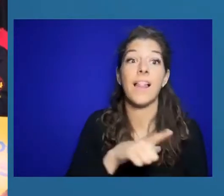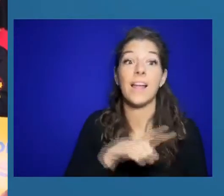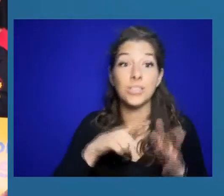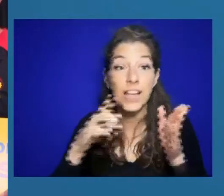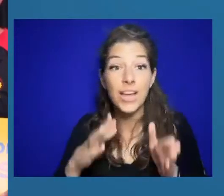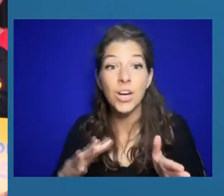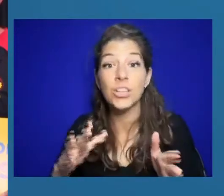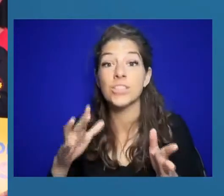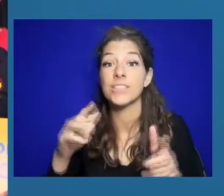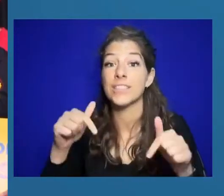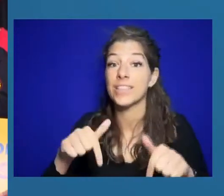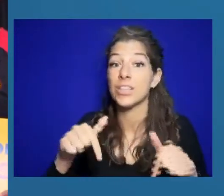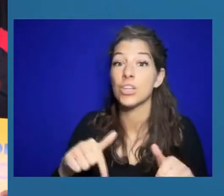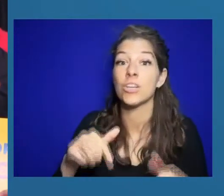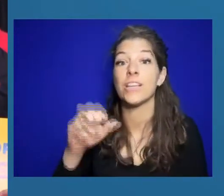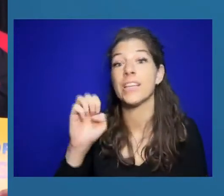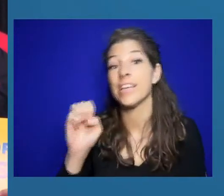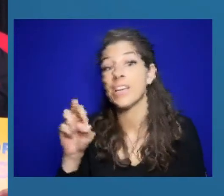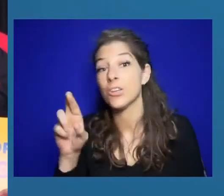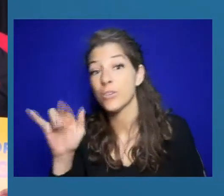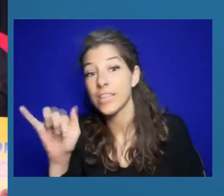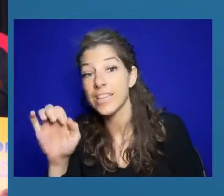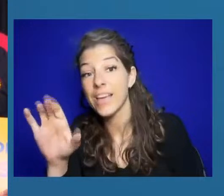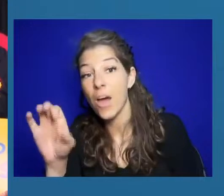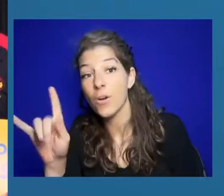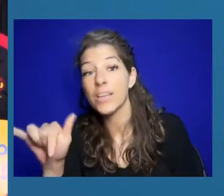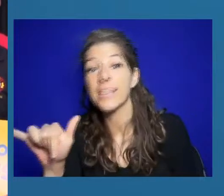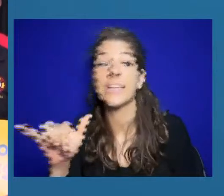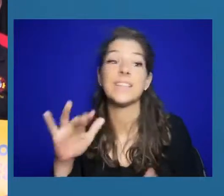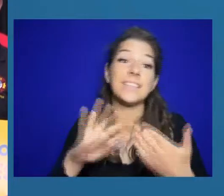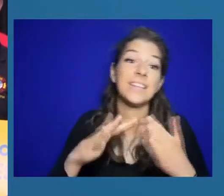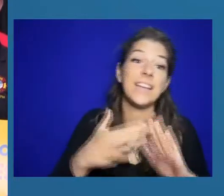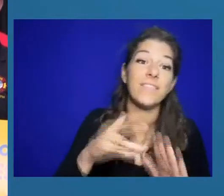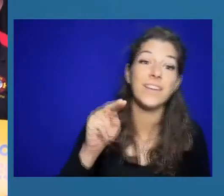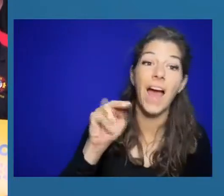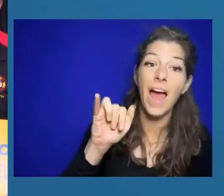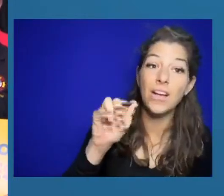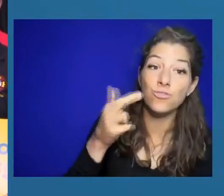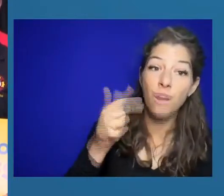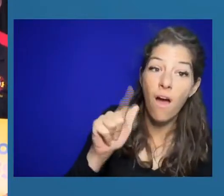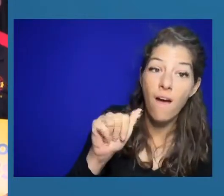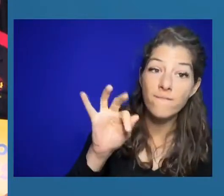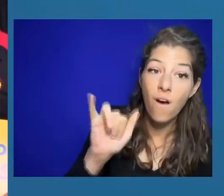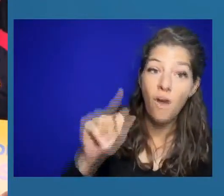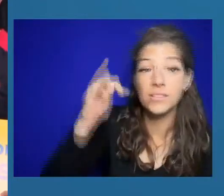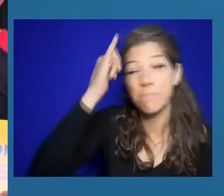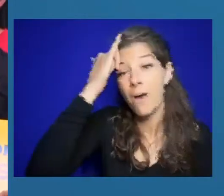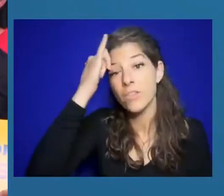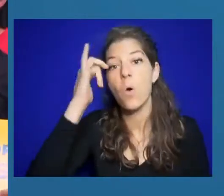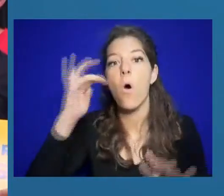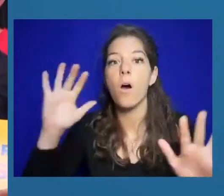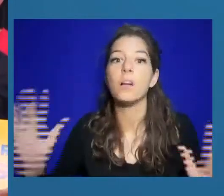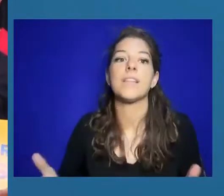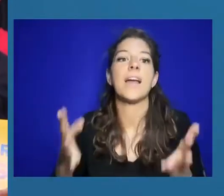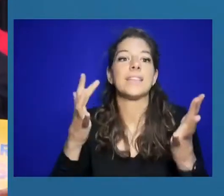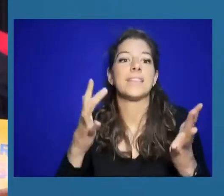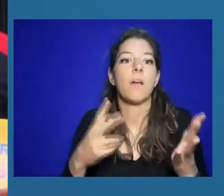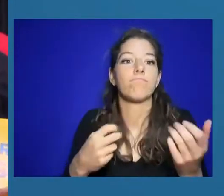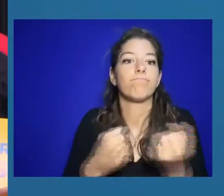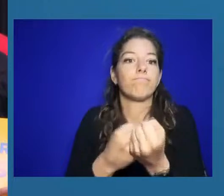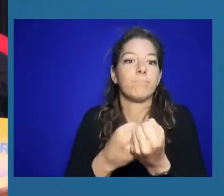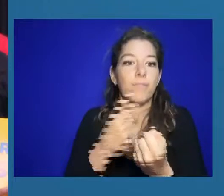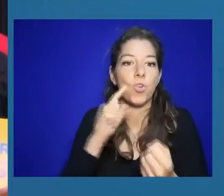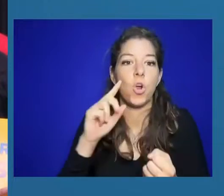and Erie County and City of Niagara Falls and Buffalo, all across our community, standing up for upstate under